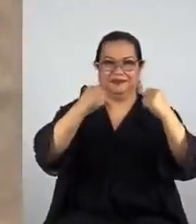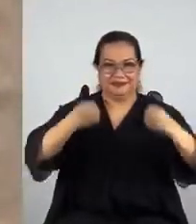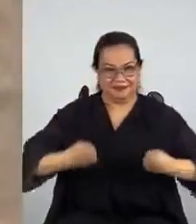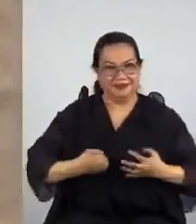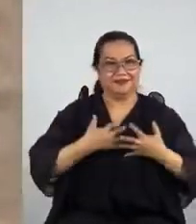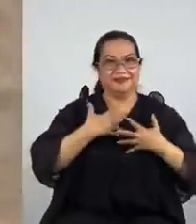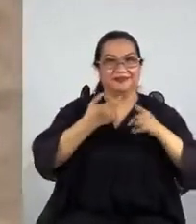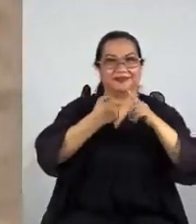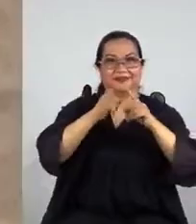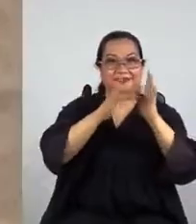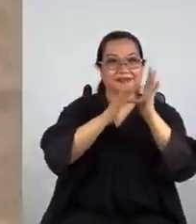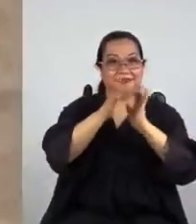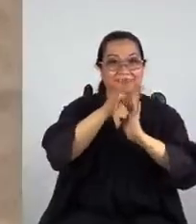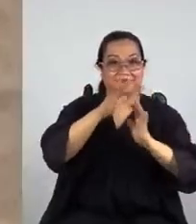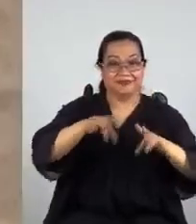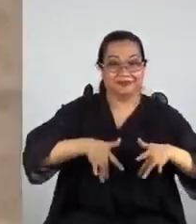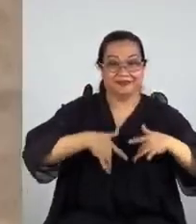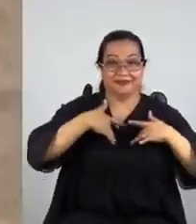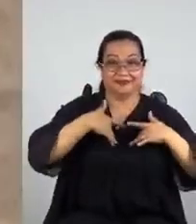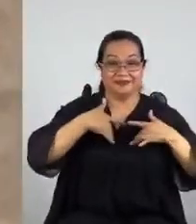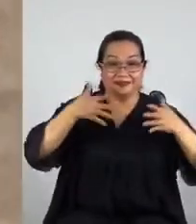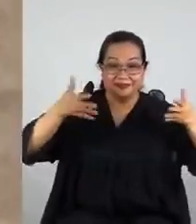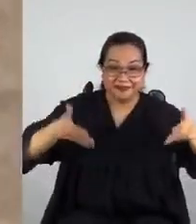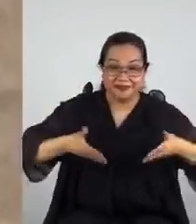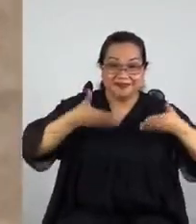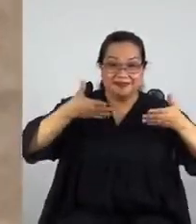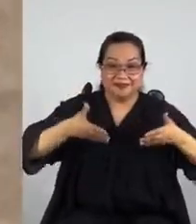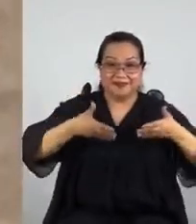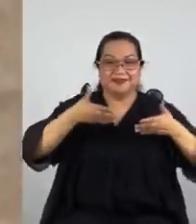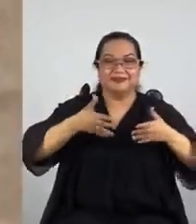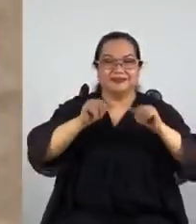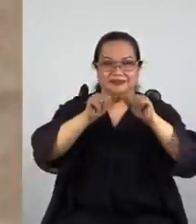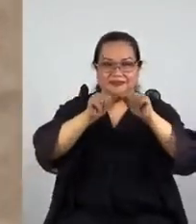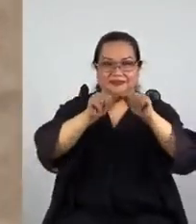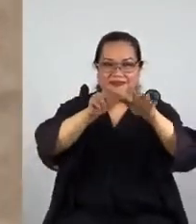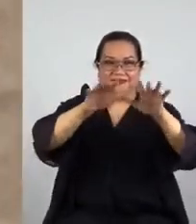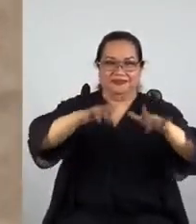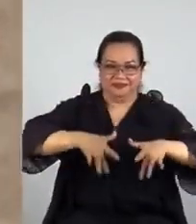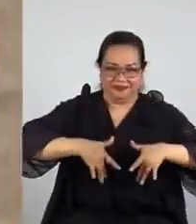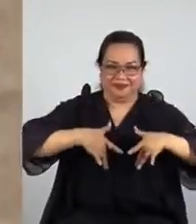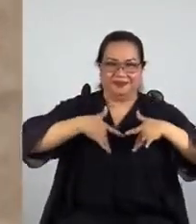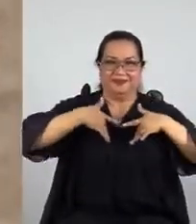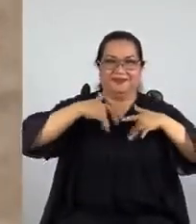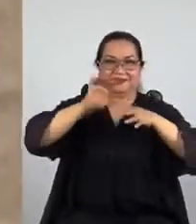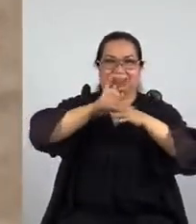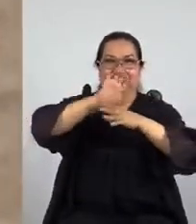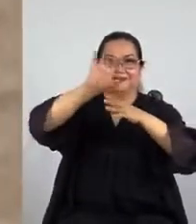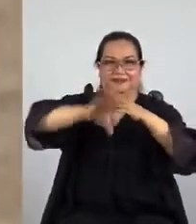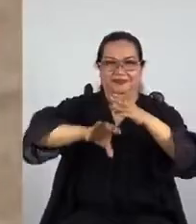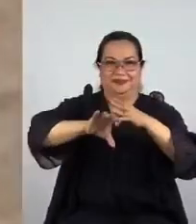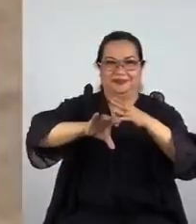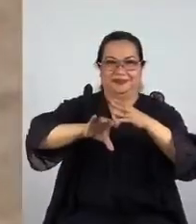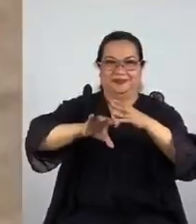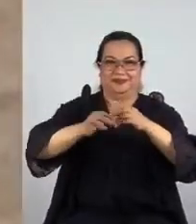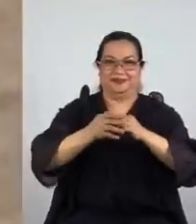Inspiration from the Lord's pattern gives us the motivation to run the race to completion.